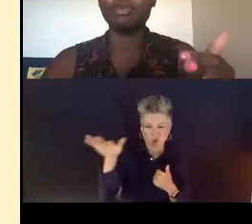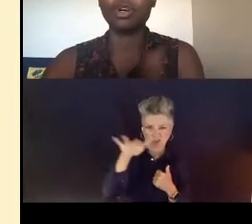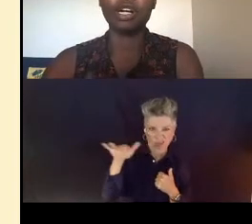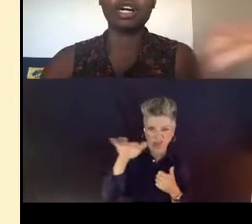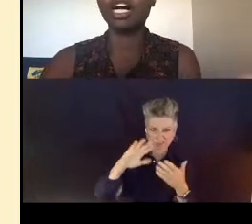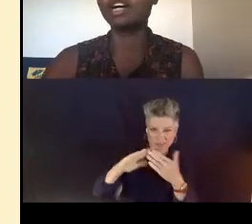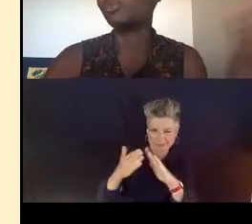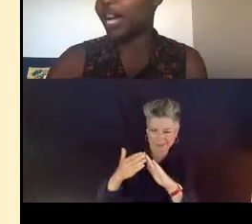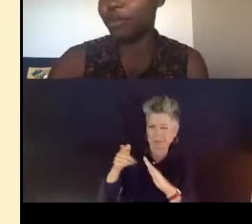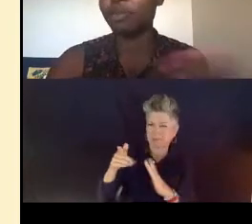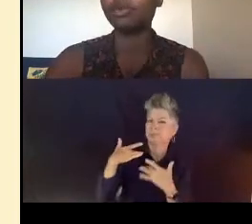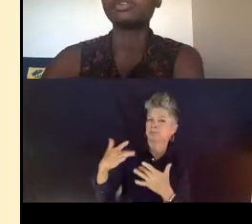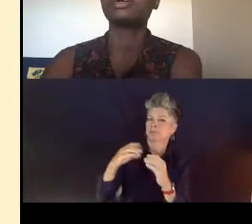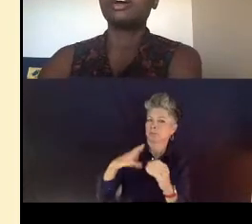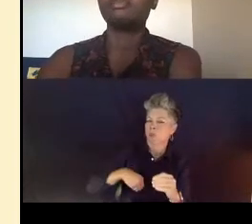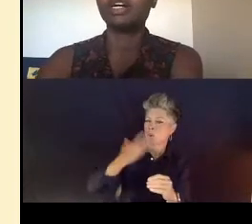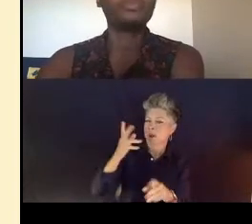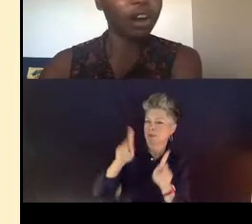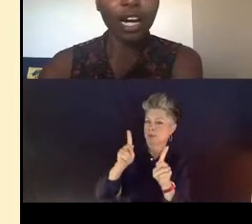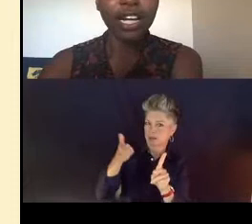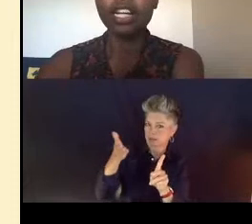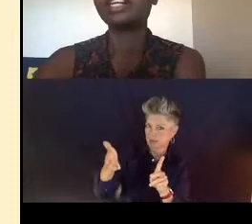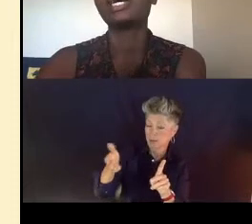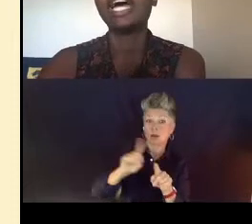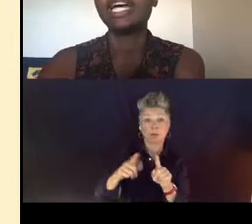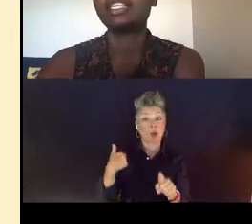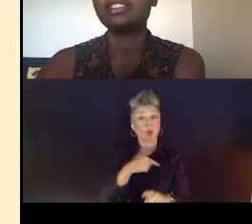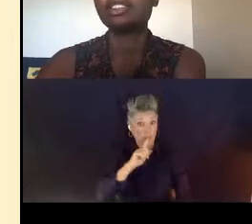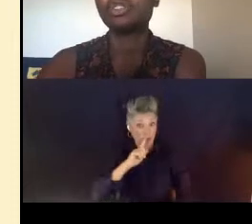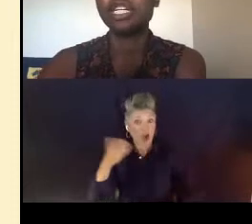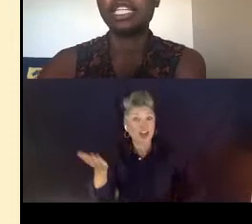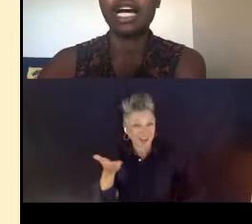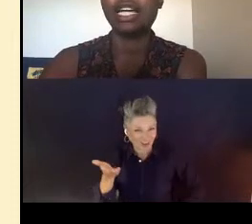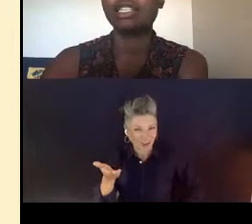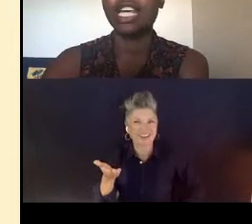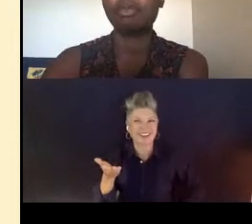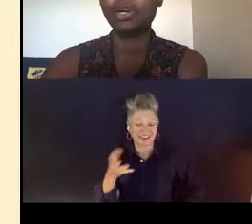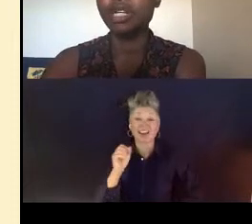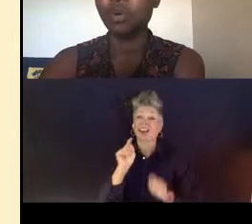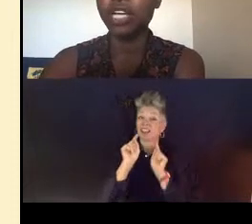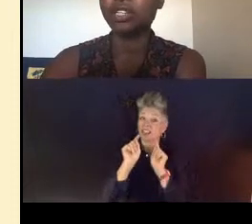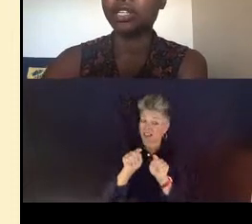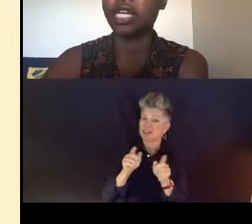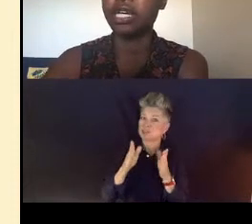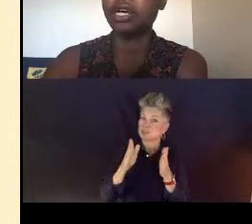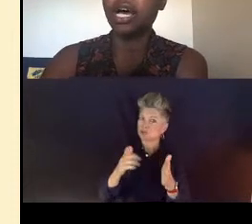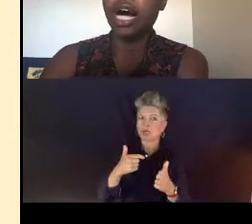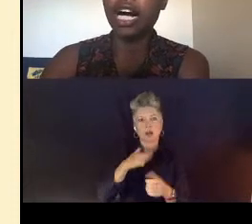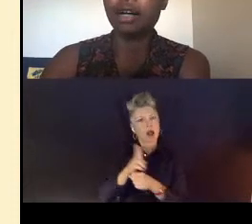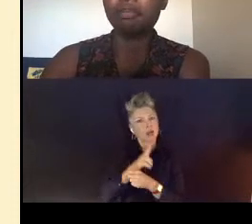see more white people, but we are here. And this is a street that I take pretty